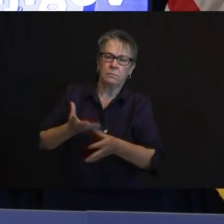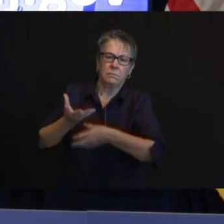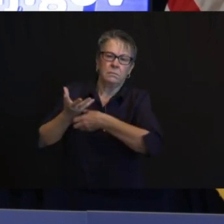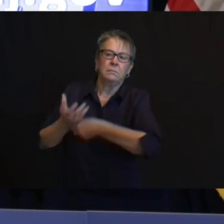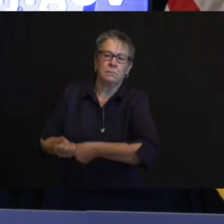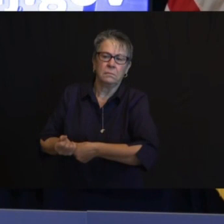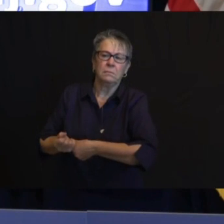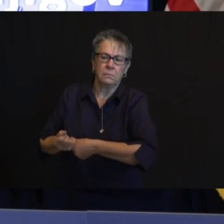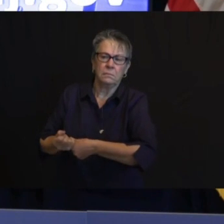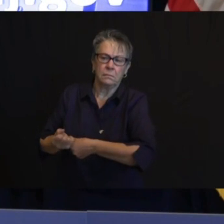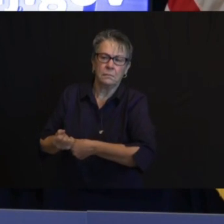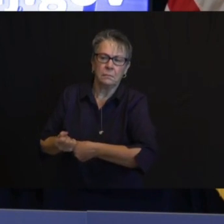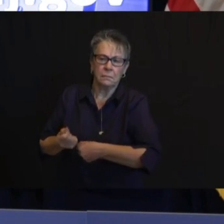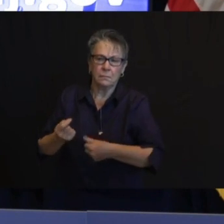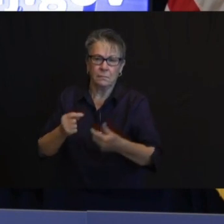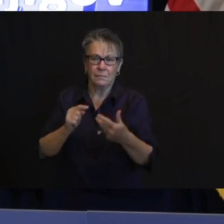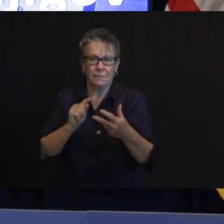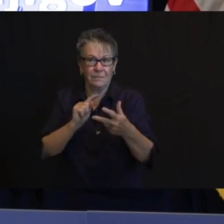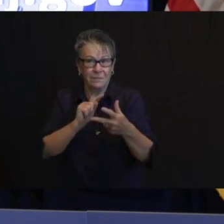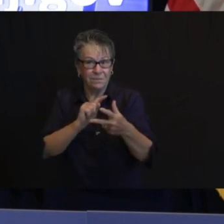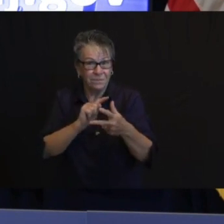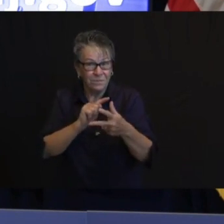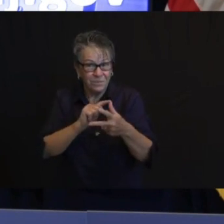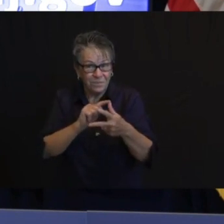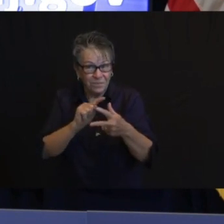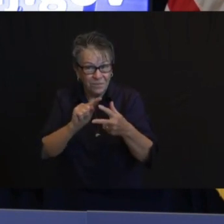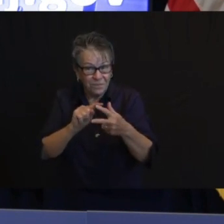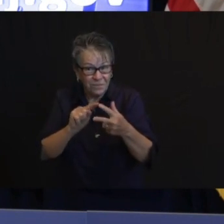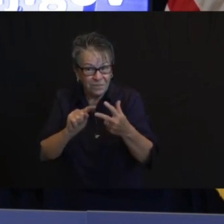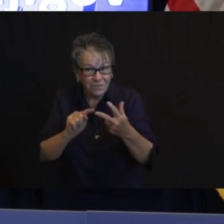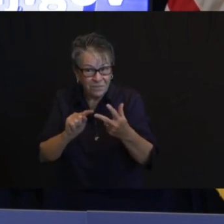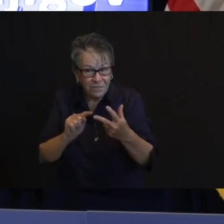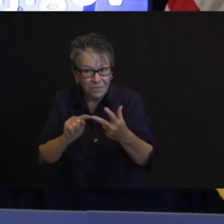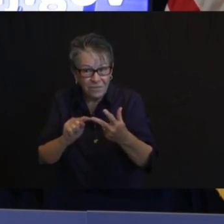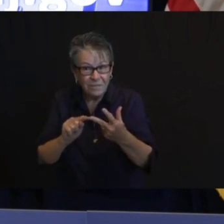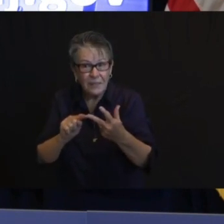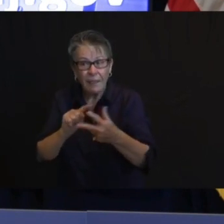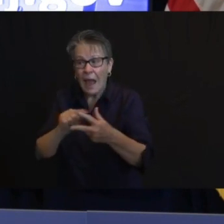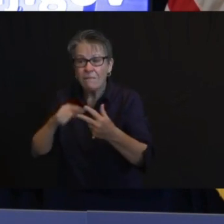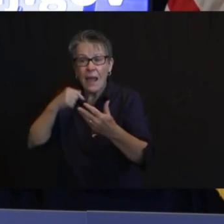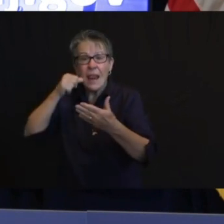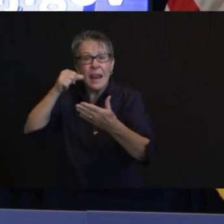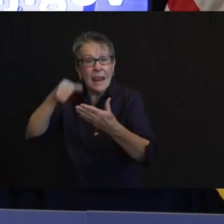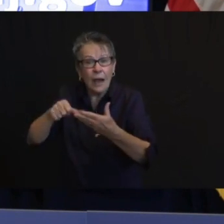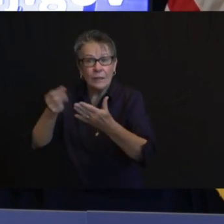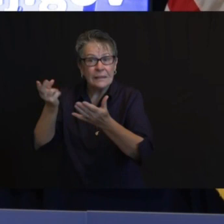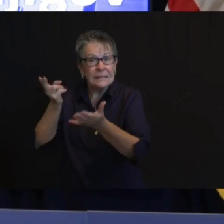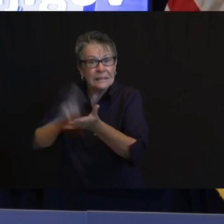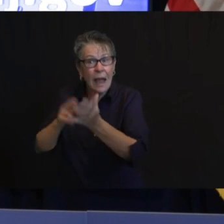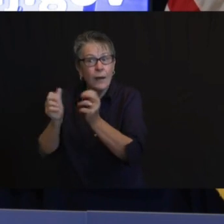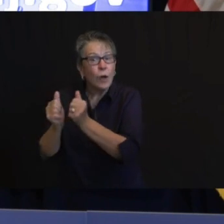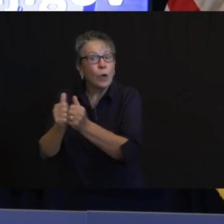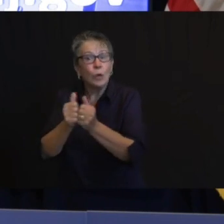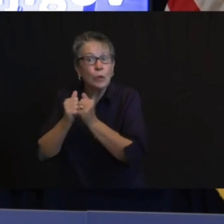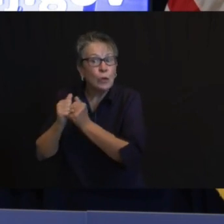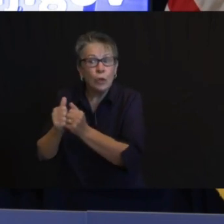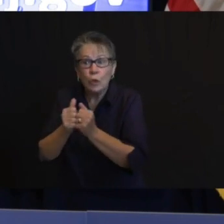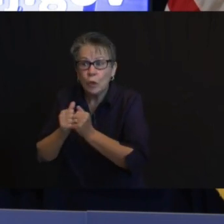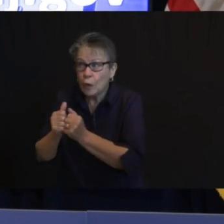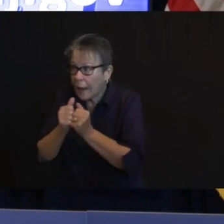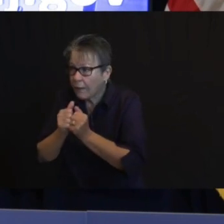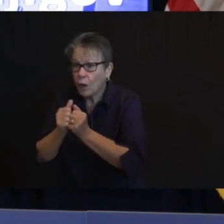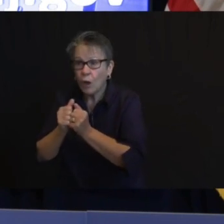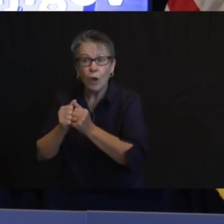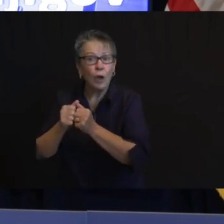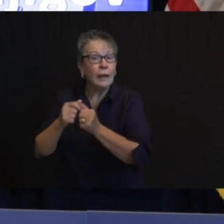the political process to interfere with the approval process of the vaccine. As you know, the first shipment